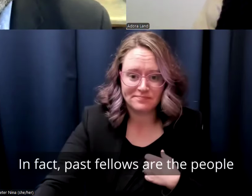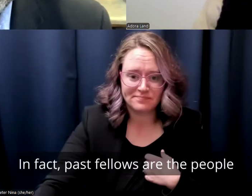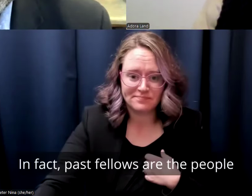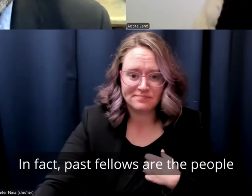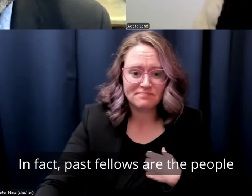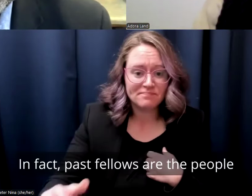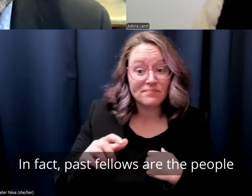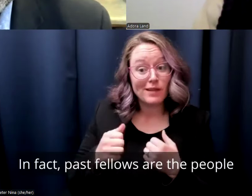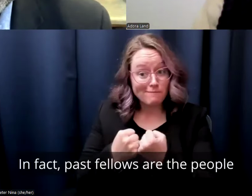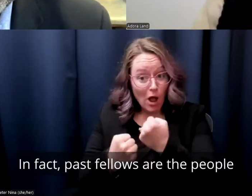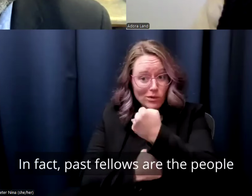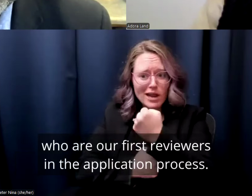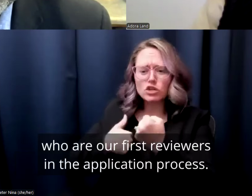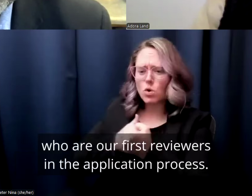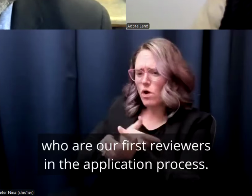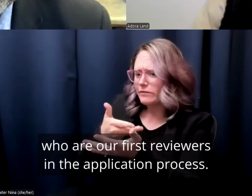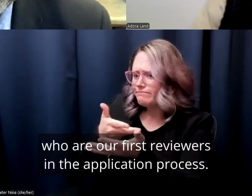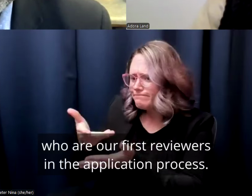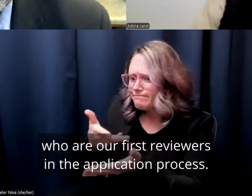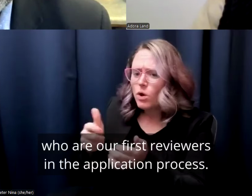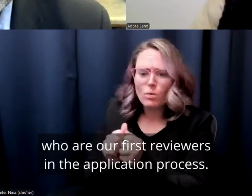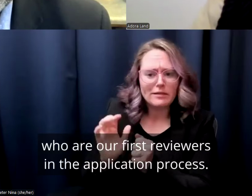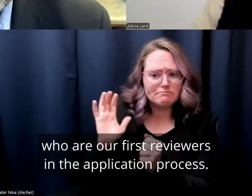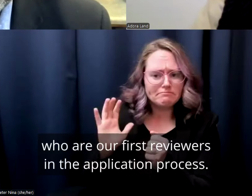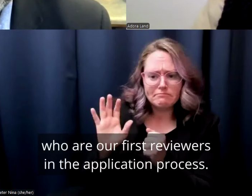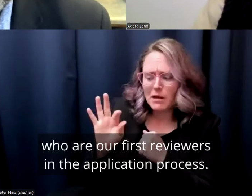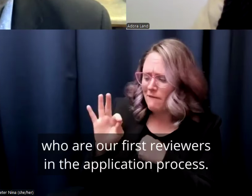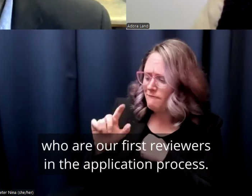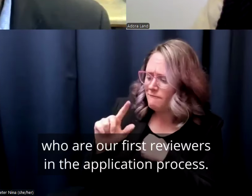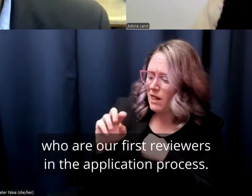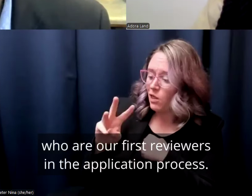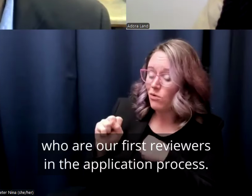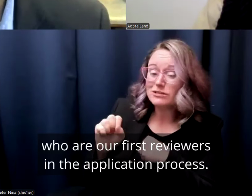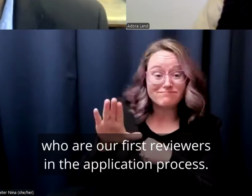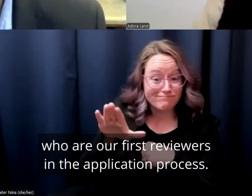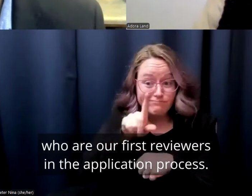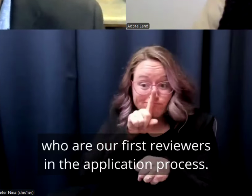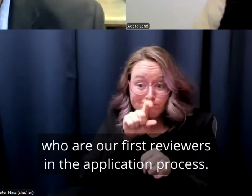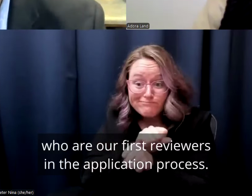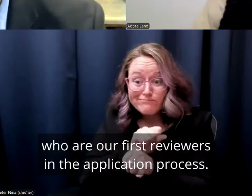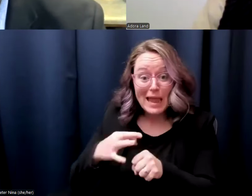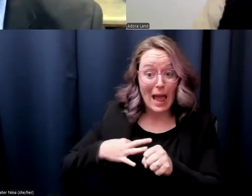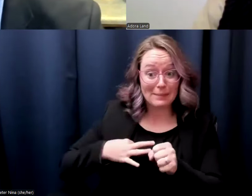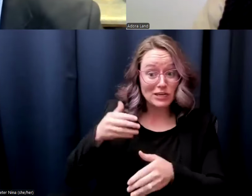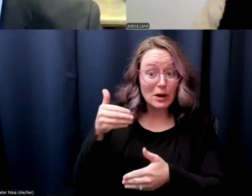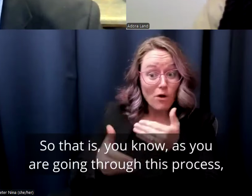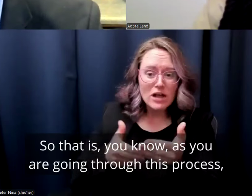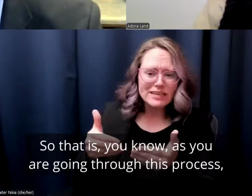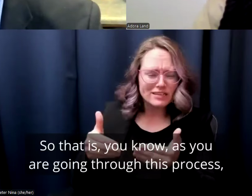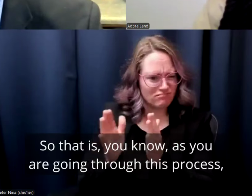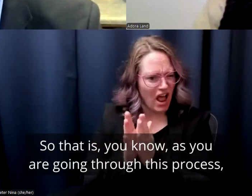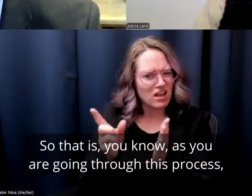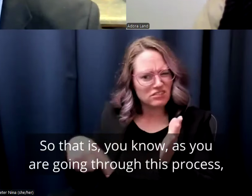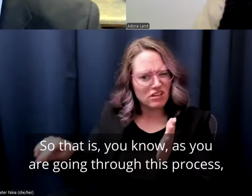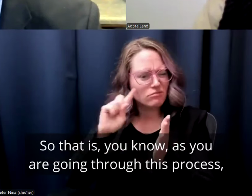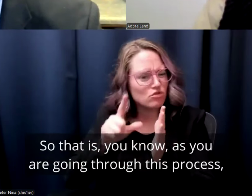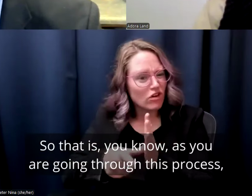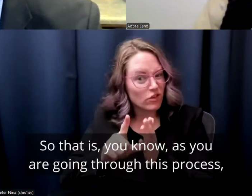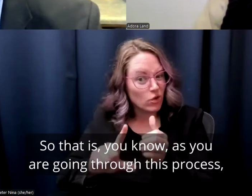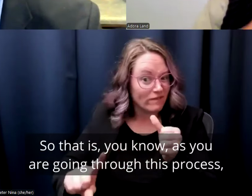fellows are the people who are our first reviewers in the application process. So that